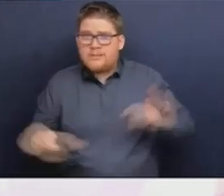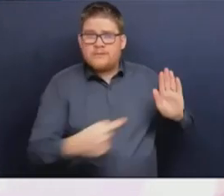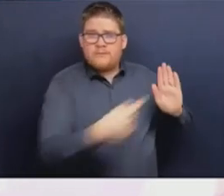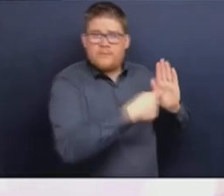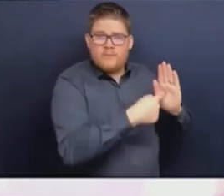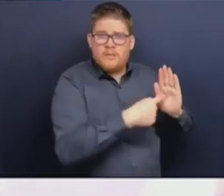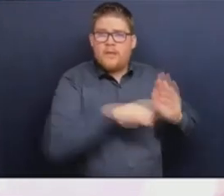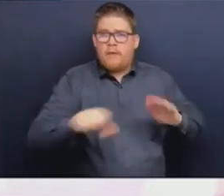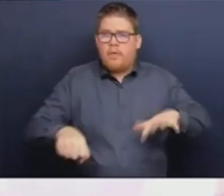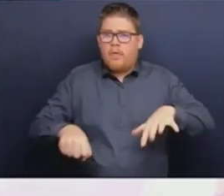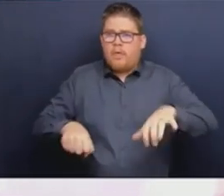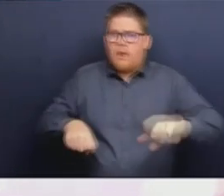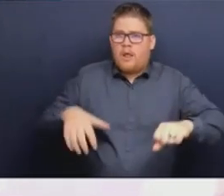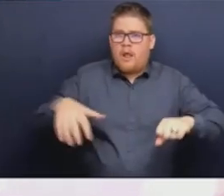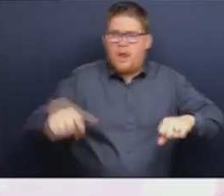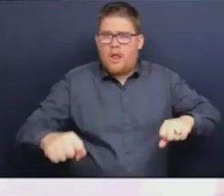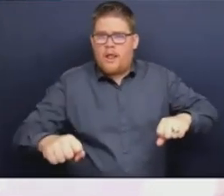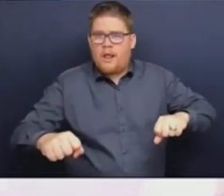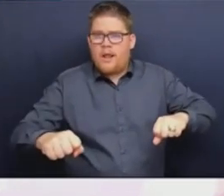The government